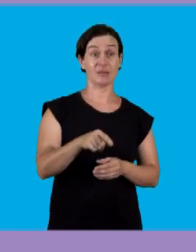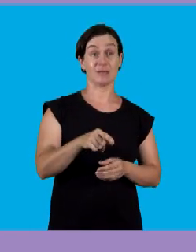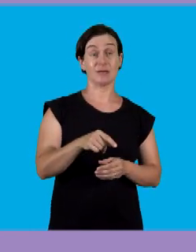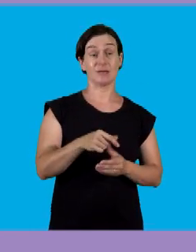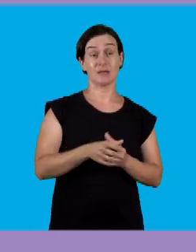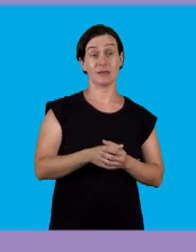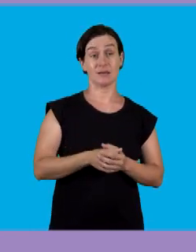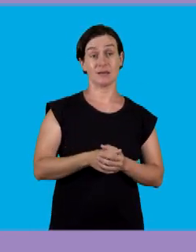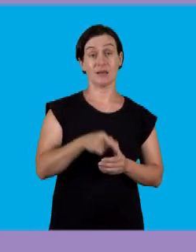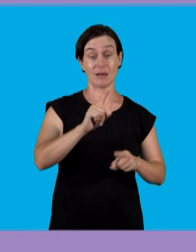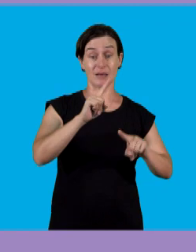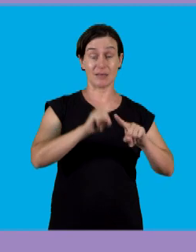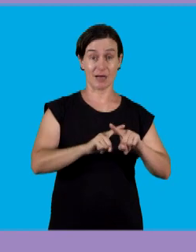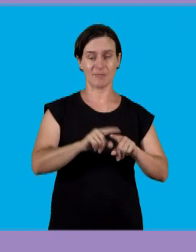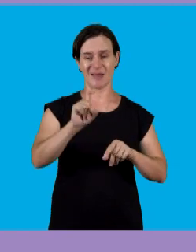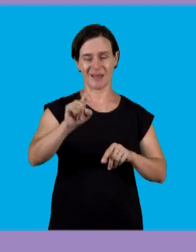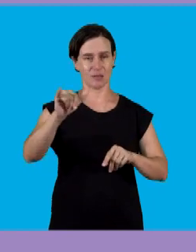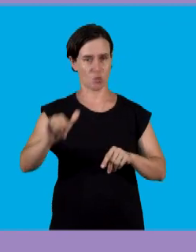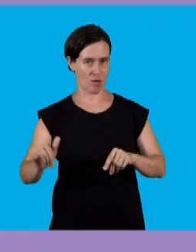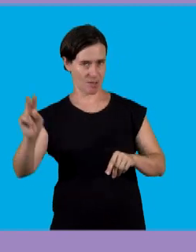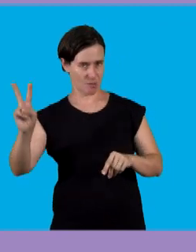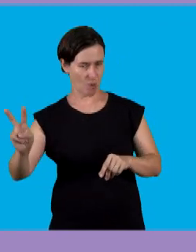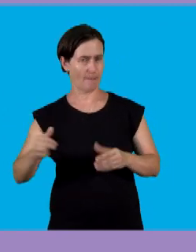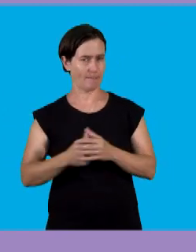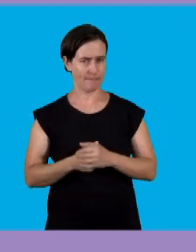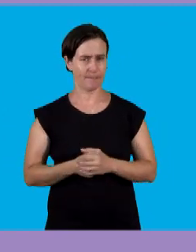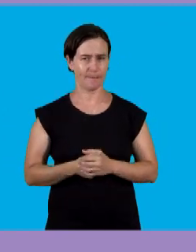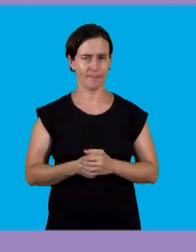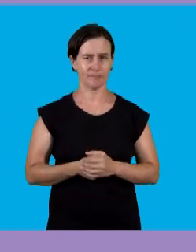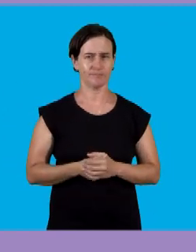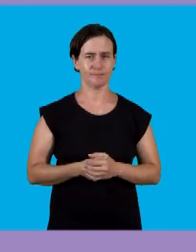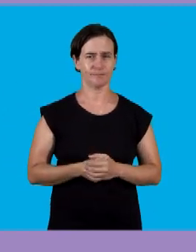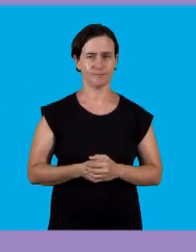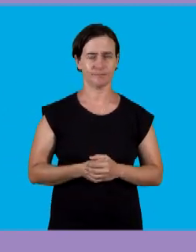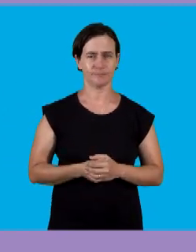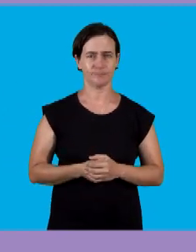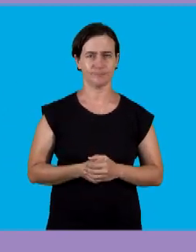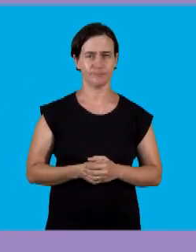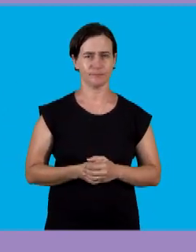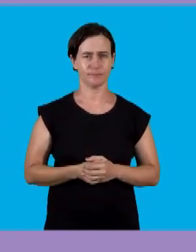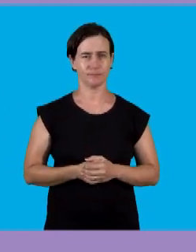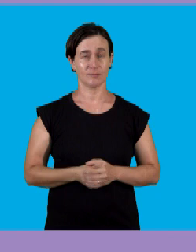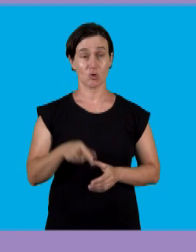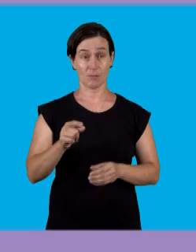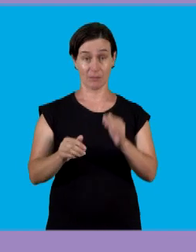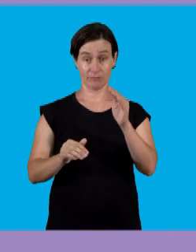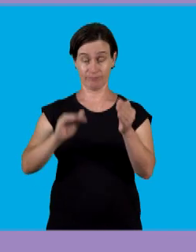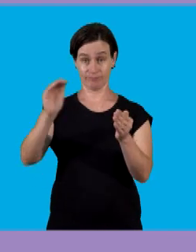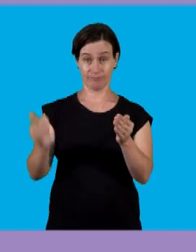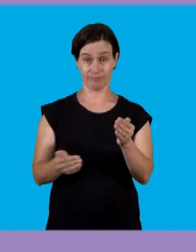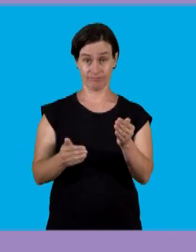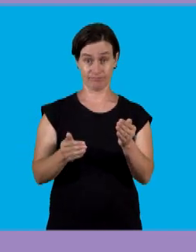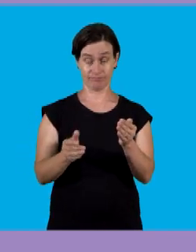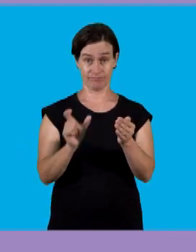by that x, y squared. So, because we are multiplying a monomial with a